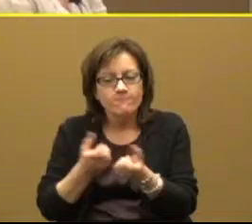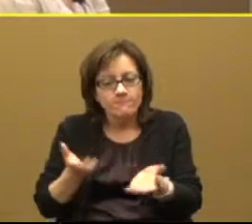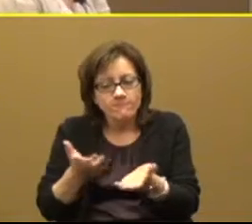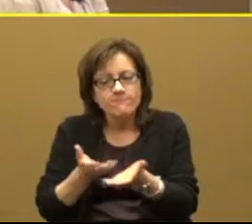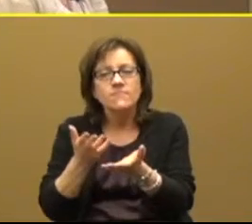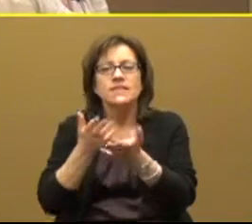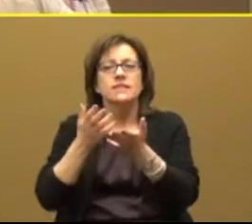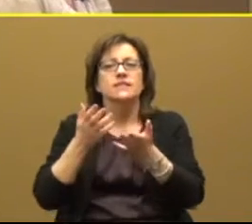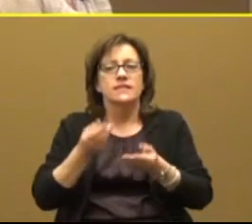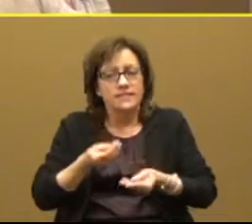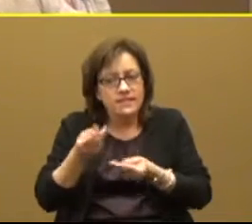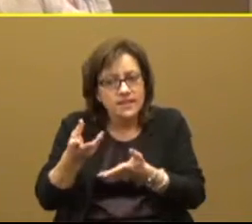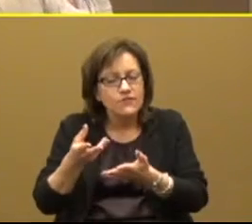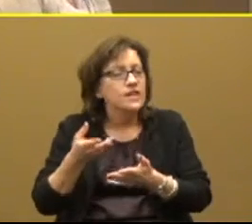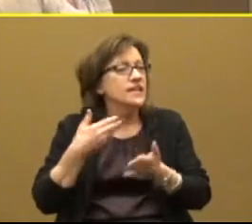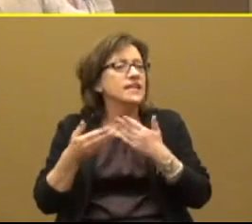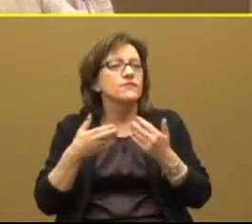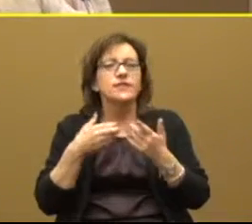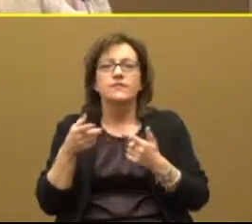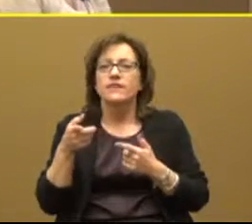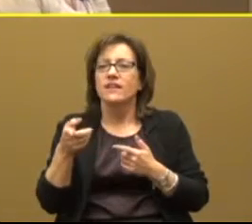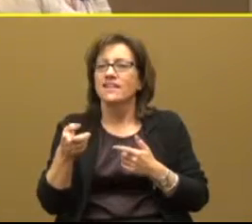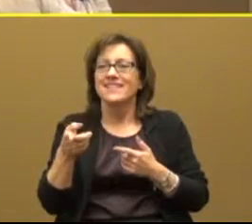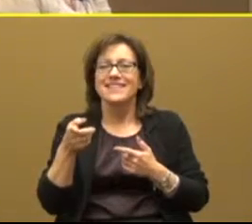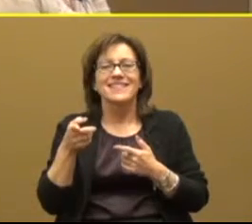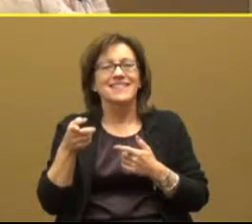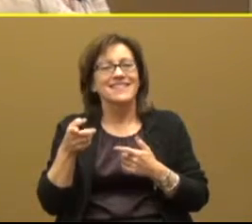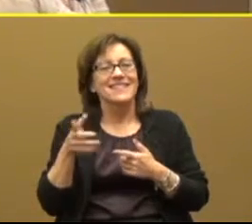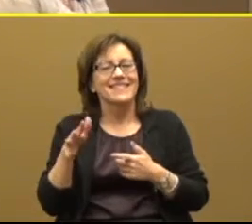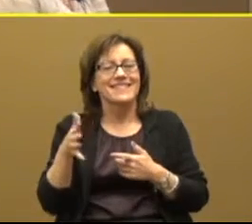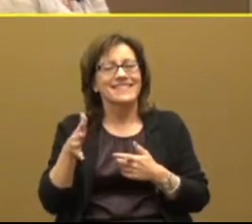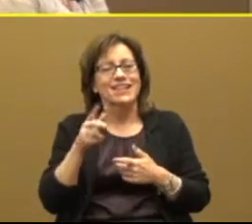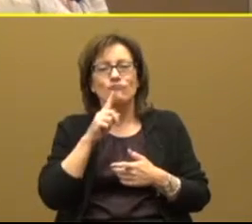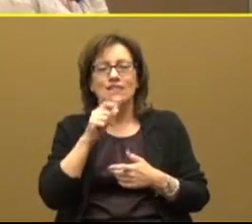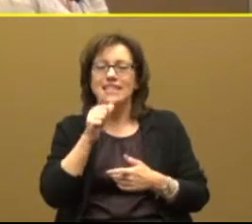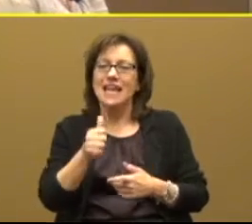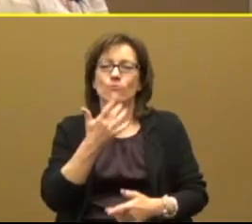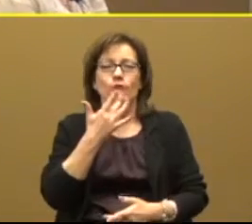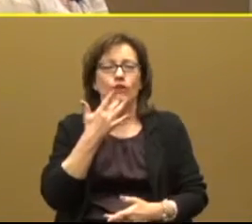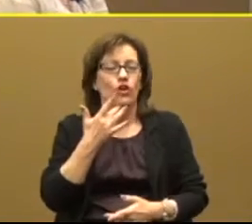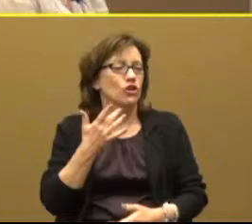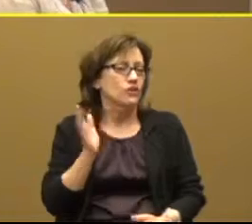always delivering, even if it's something that they may not particularly prefer.